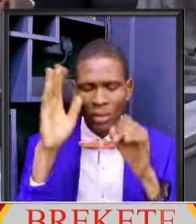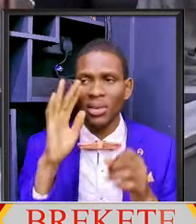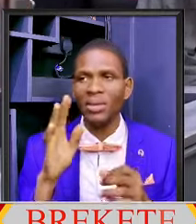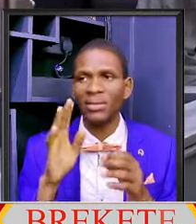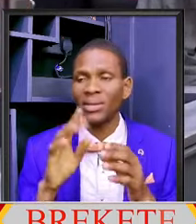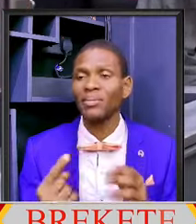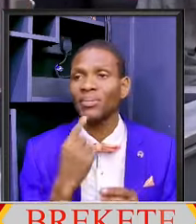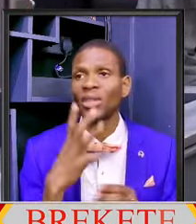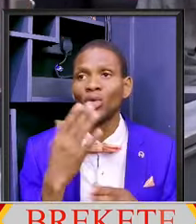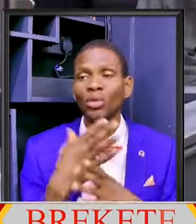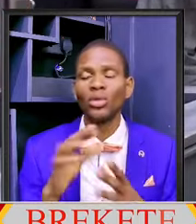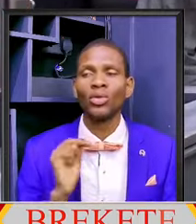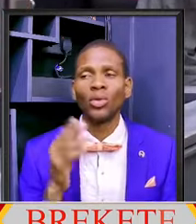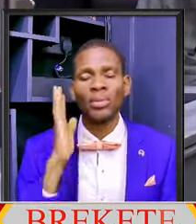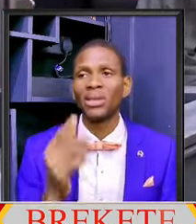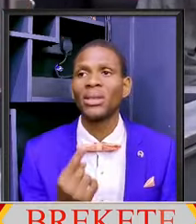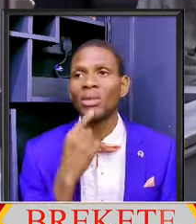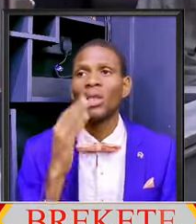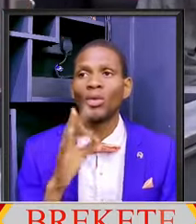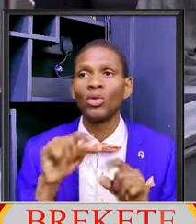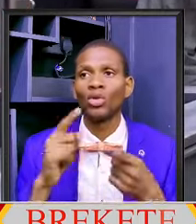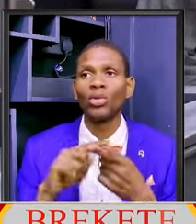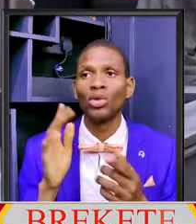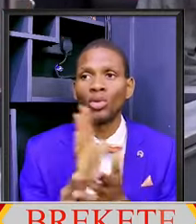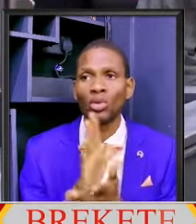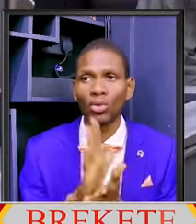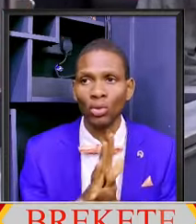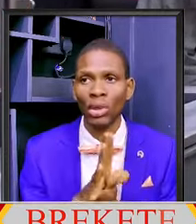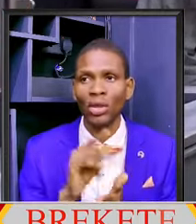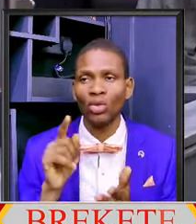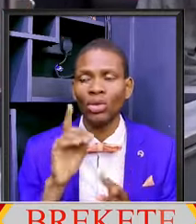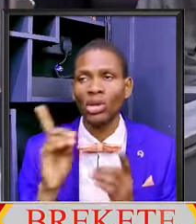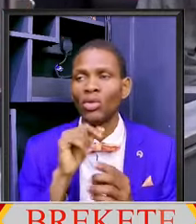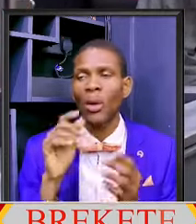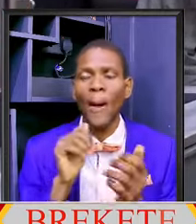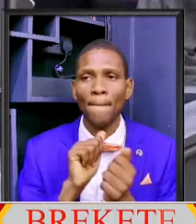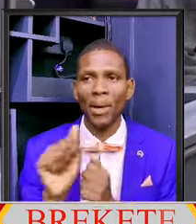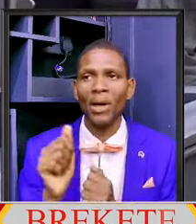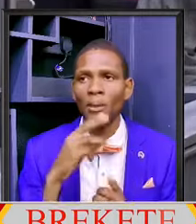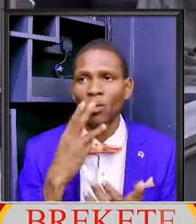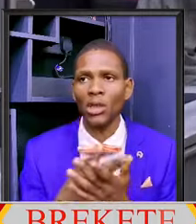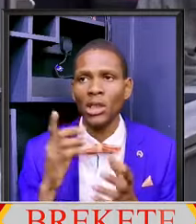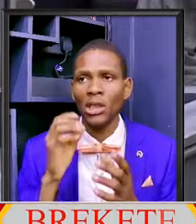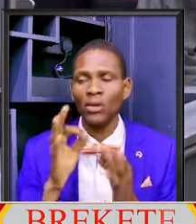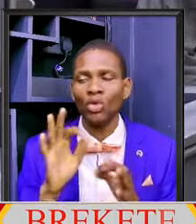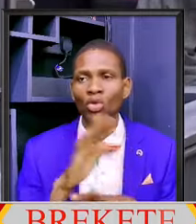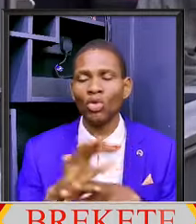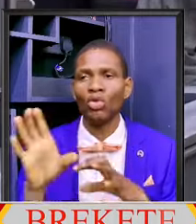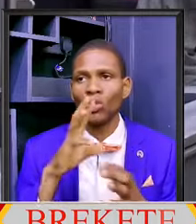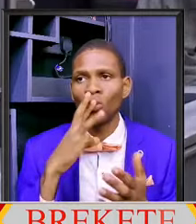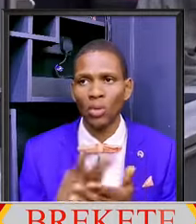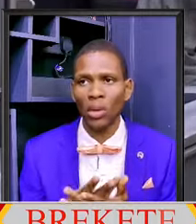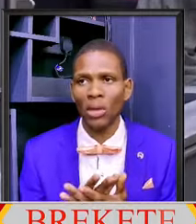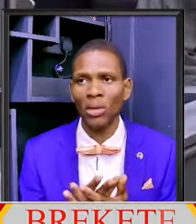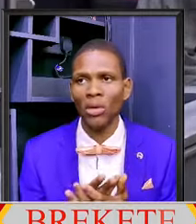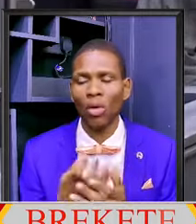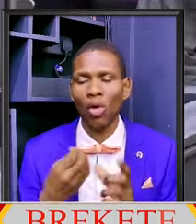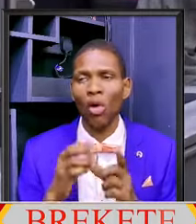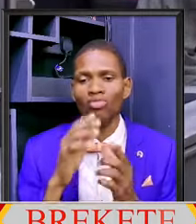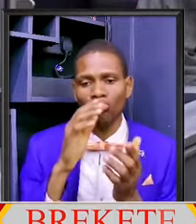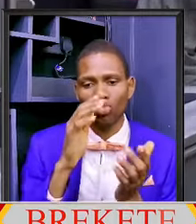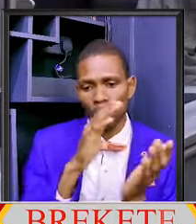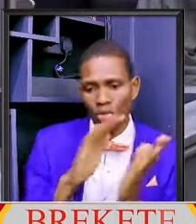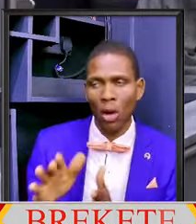disappointed. And some of us will be disappointed if you go to that school and you did not pass. If you did not do well, or you even drop